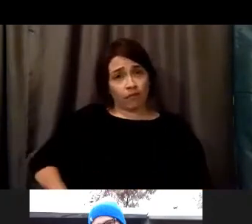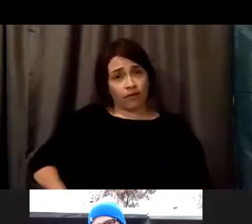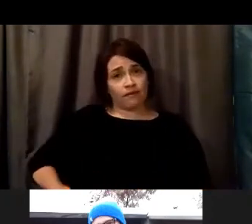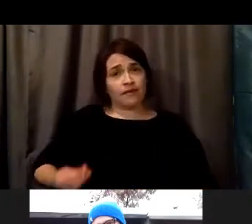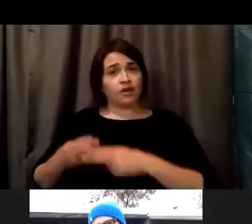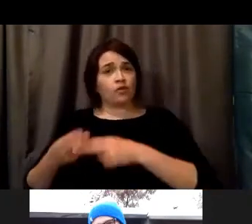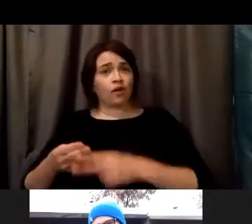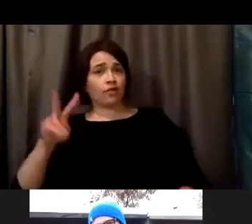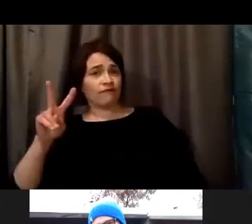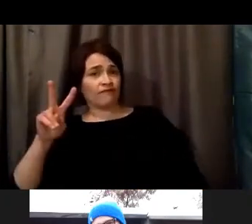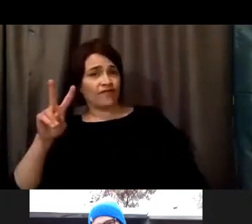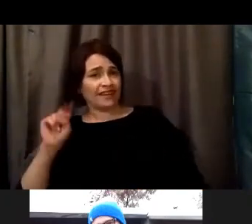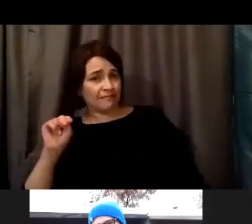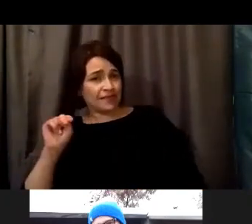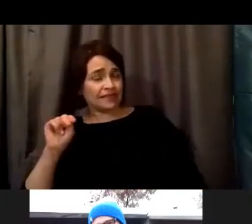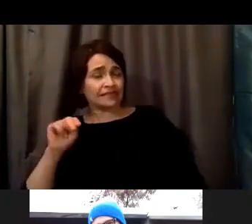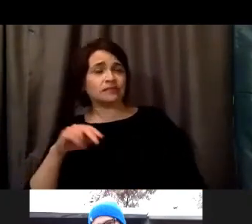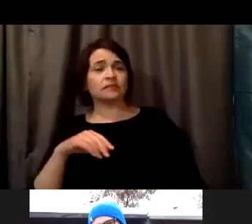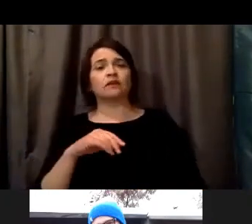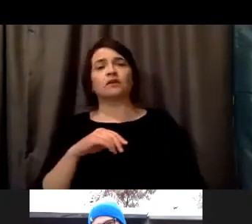Hmong or a Laotian,